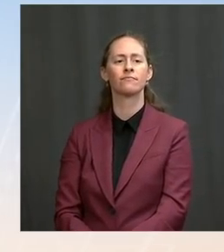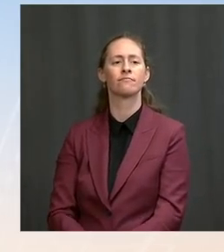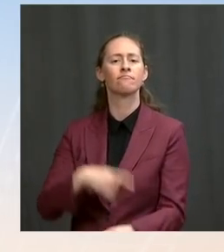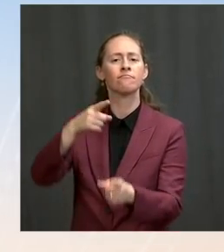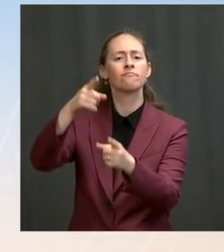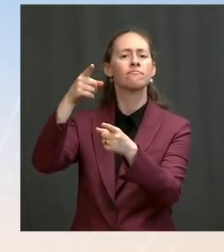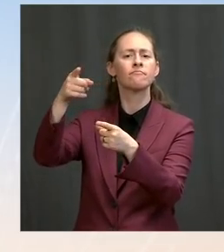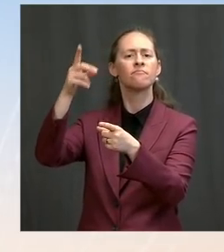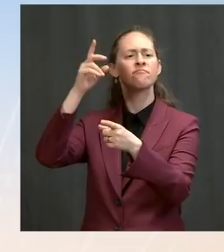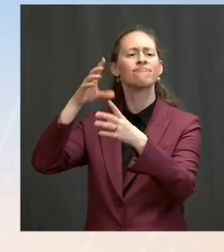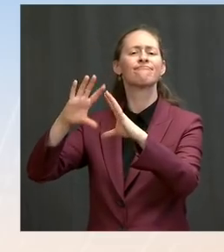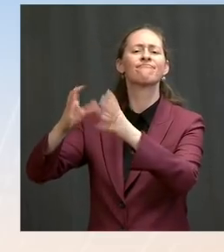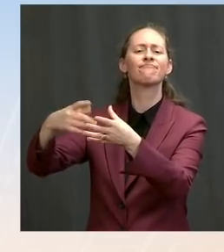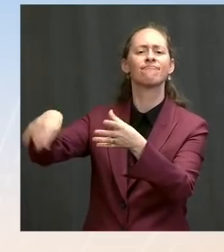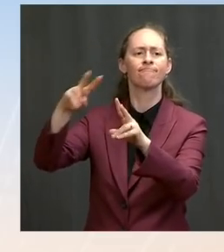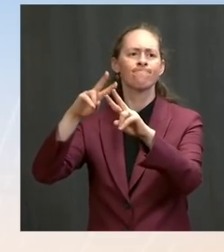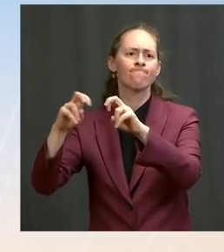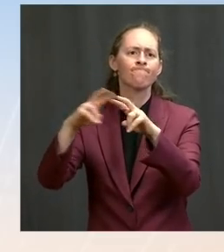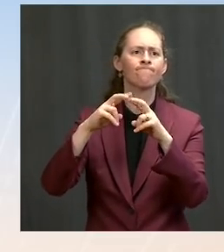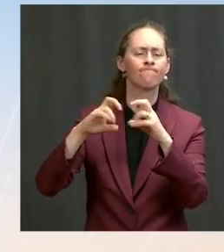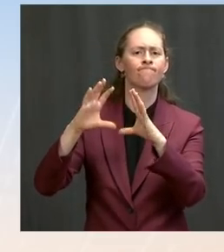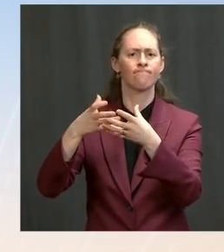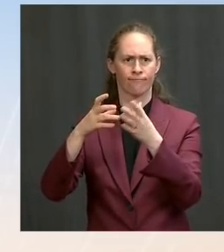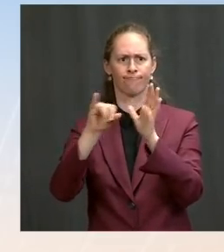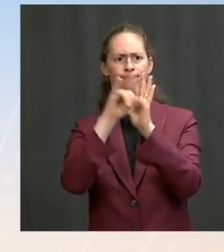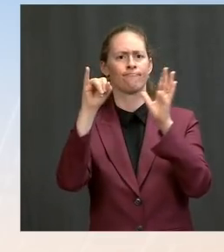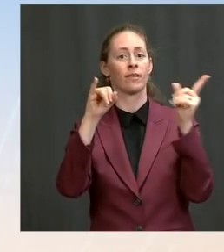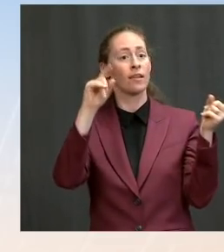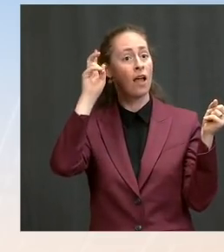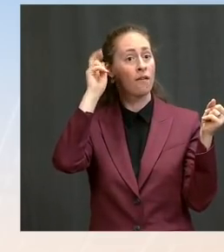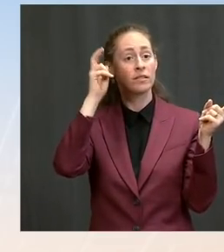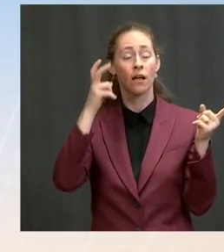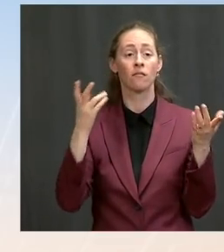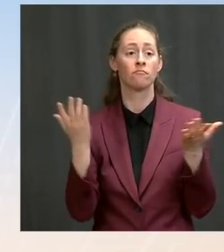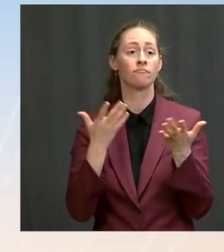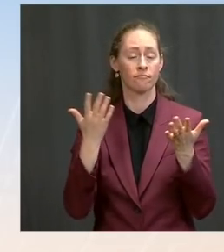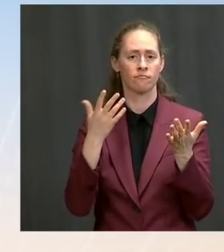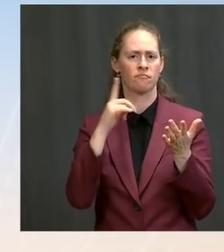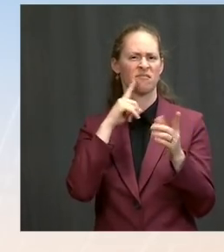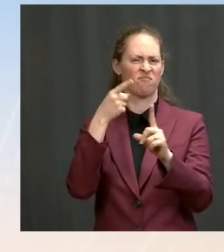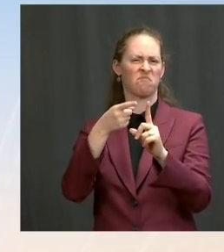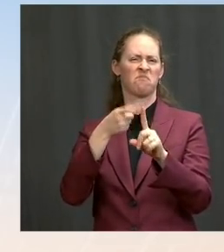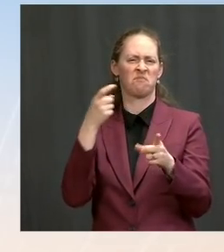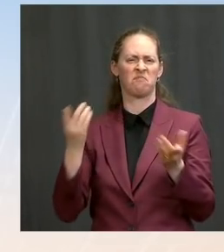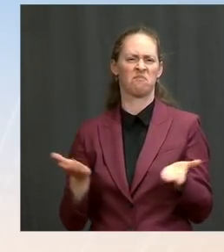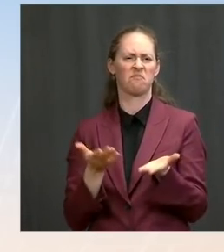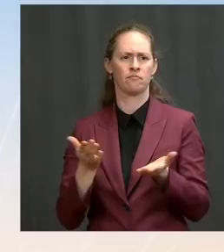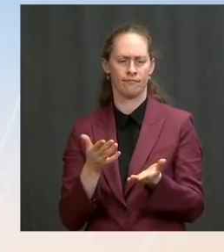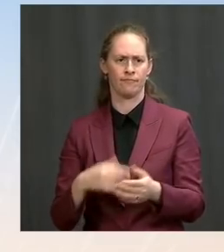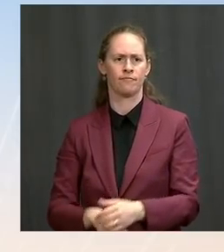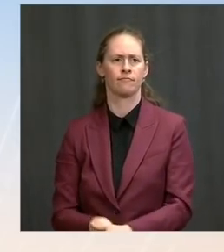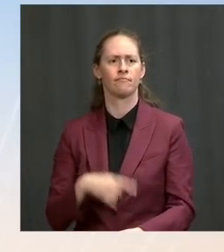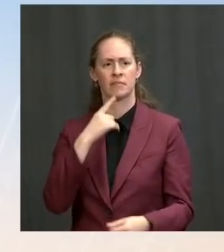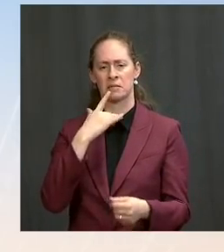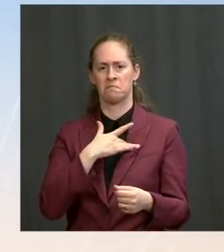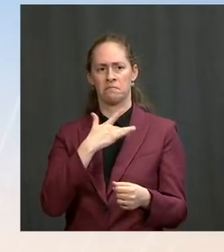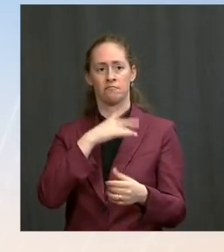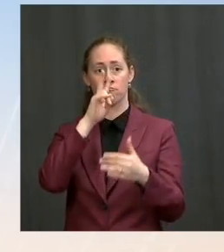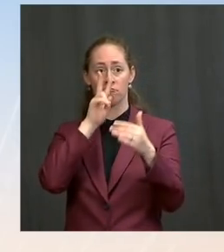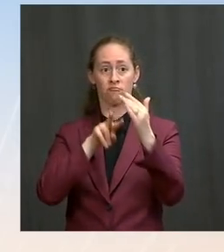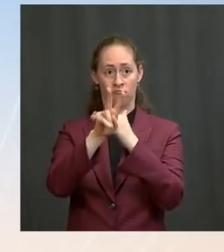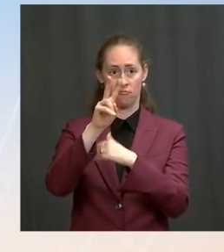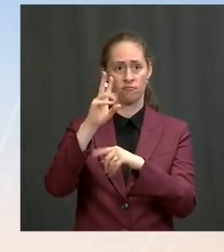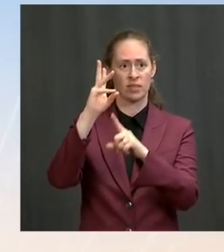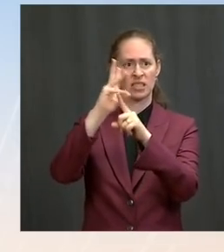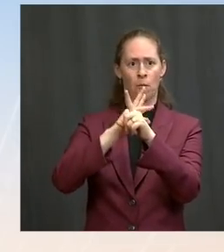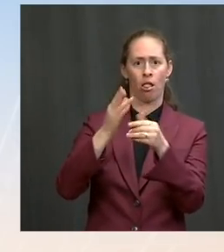pretty widely. One of them suggests, one U.S. report suggests, that within 6 months or so, Kabul could